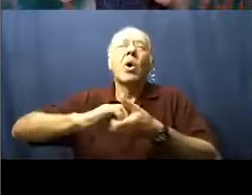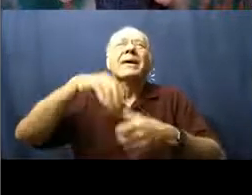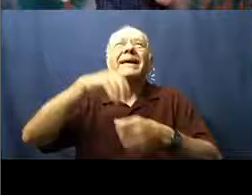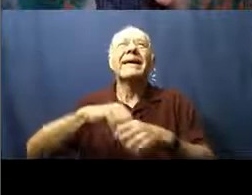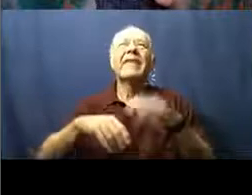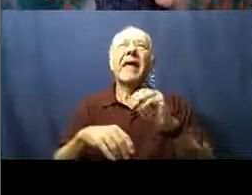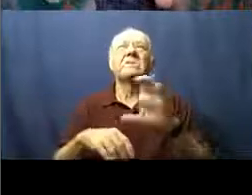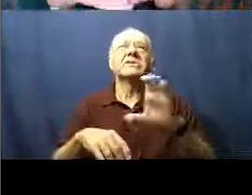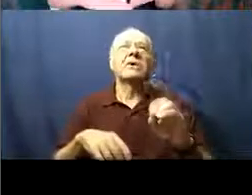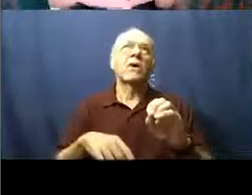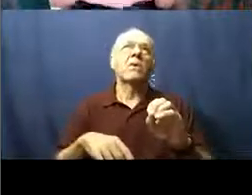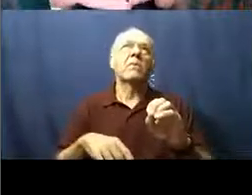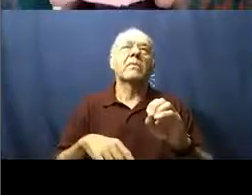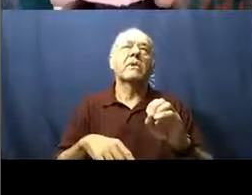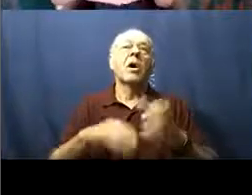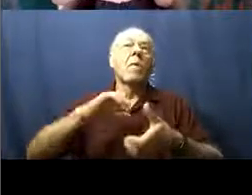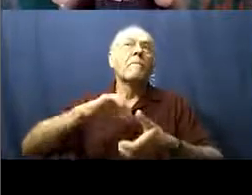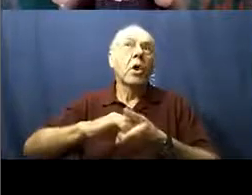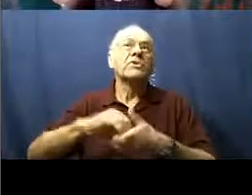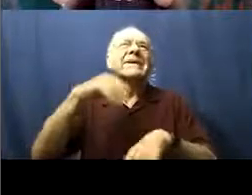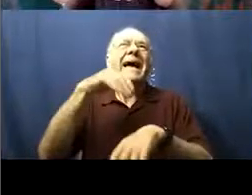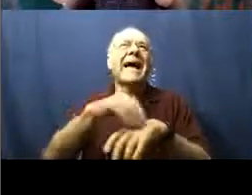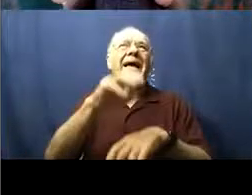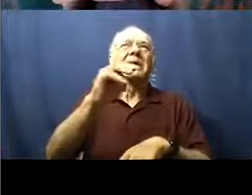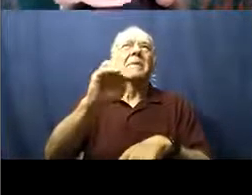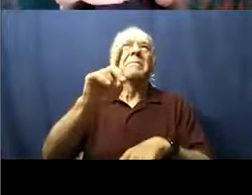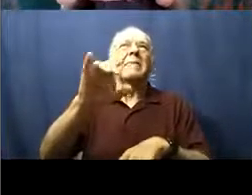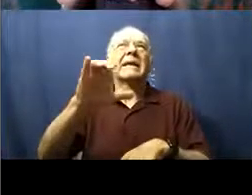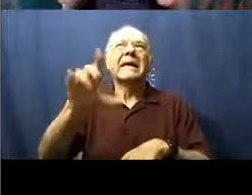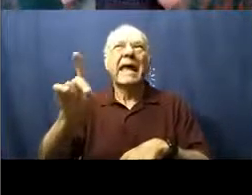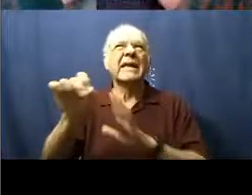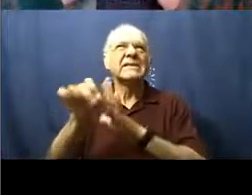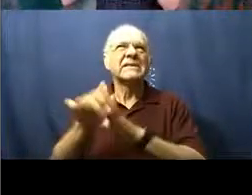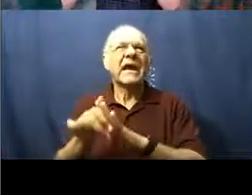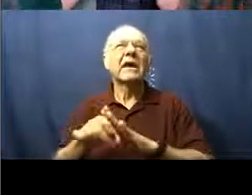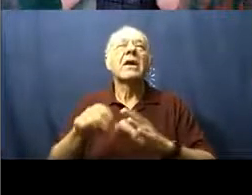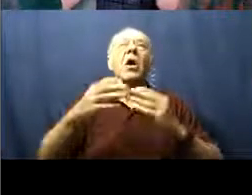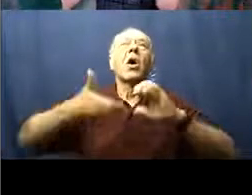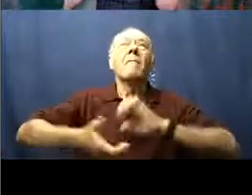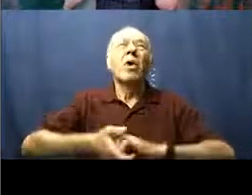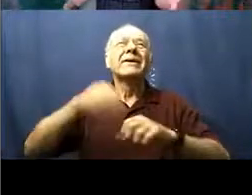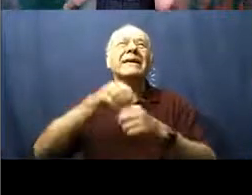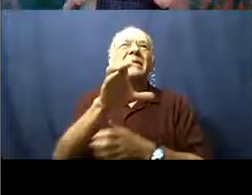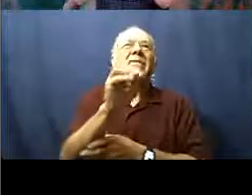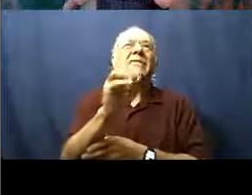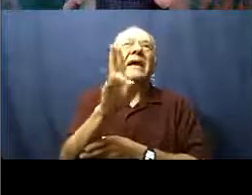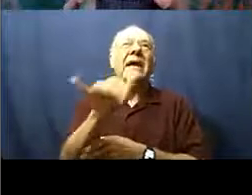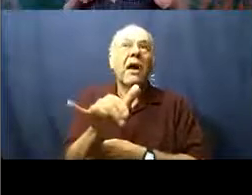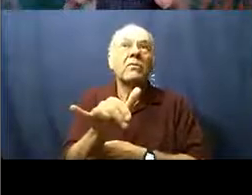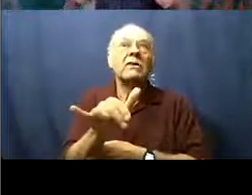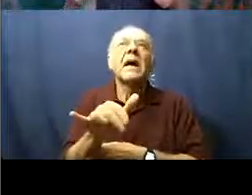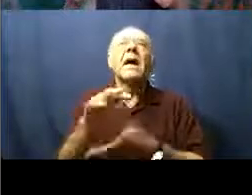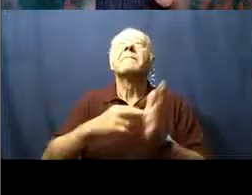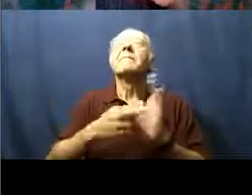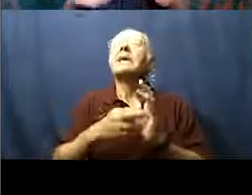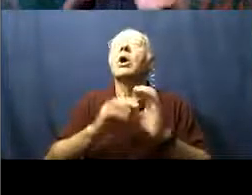care organizations, partners at Medicaid at the state, partners in the counties, that we are all working together. So no wrong door